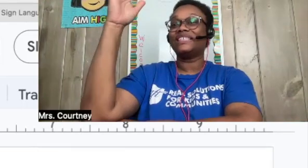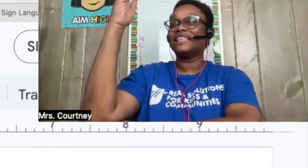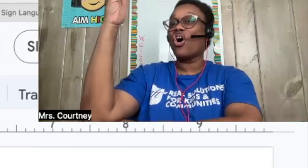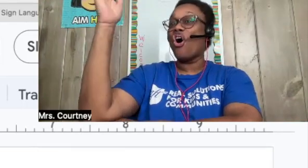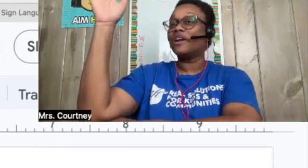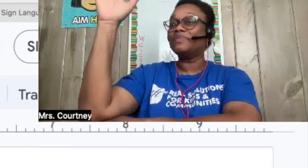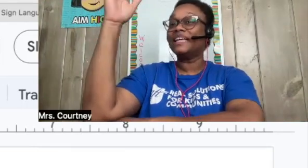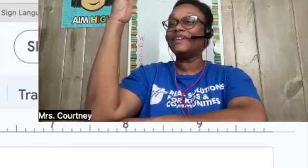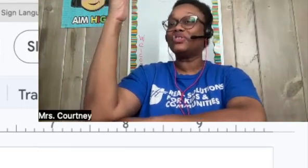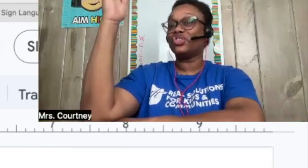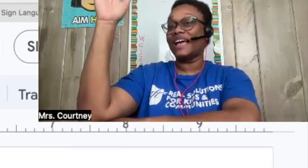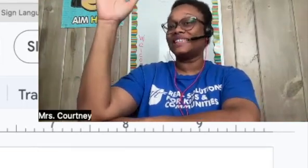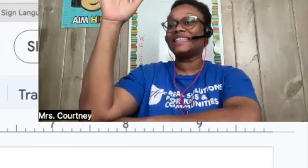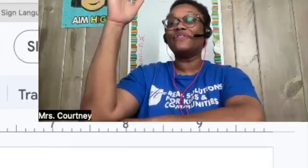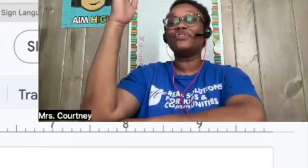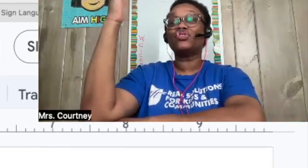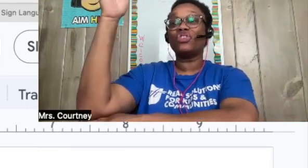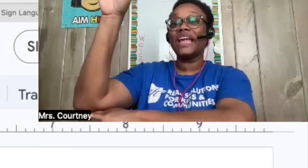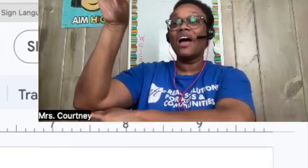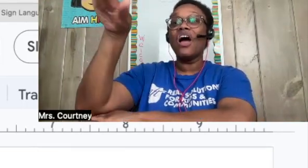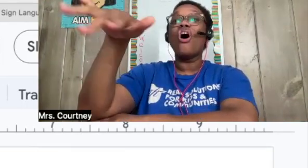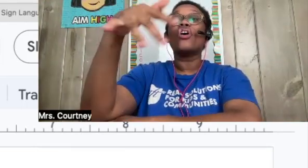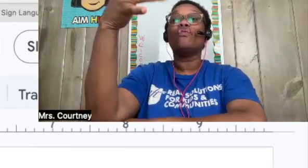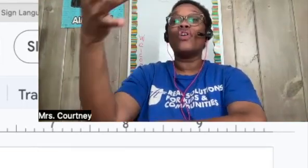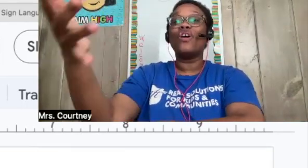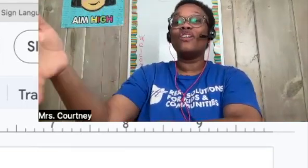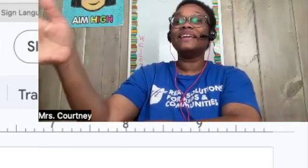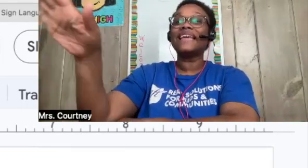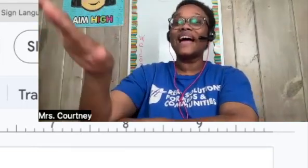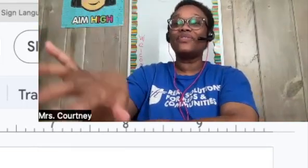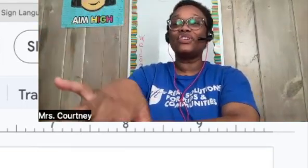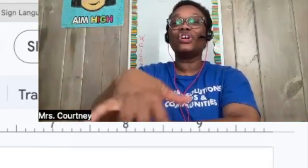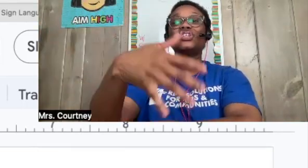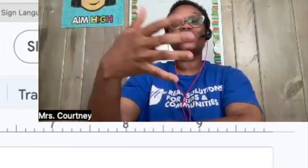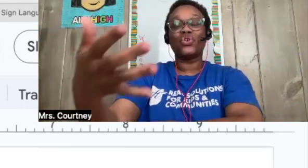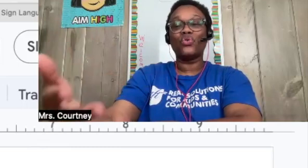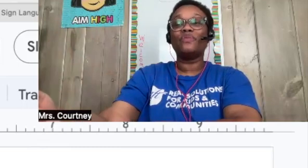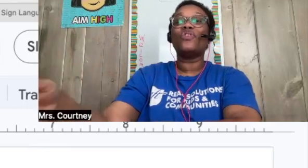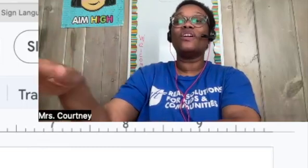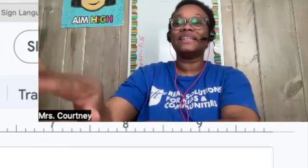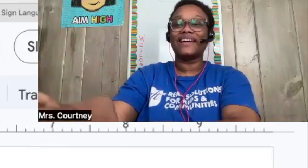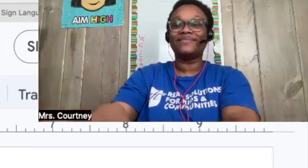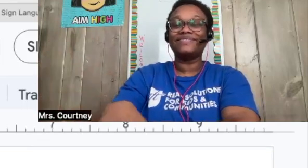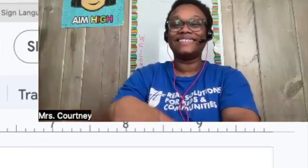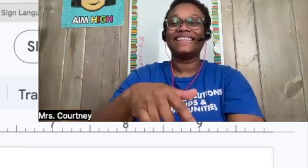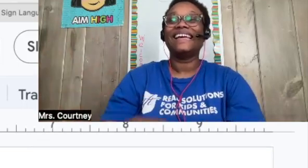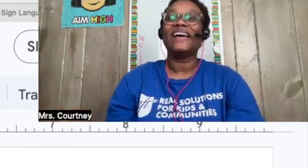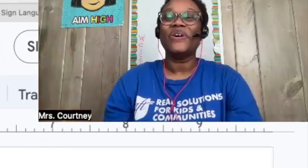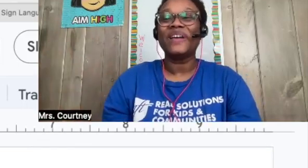Then she says autumn leaves, so she has the sign for tree, are falling down. Then you're going to show them falling